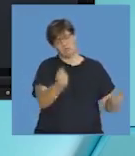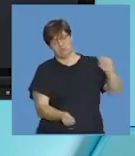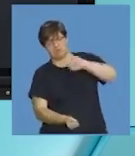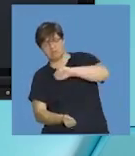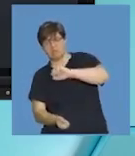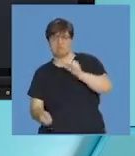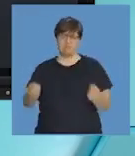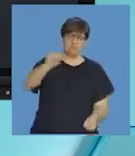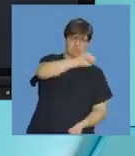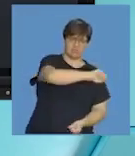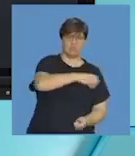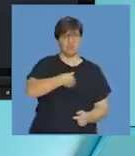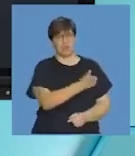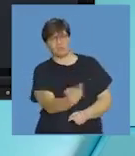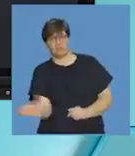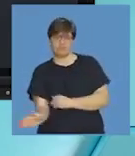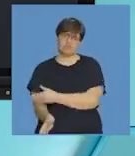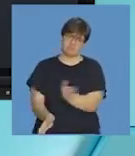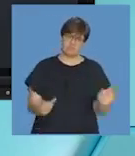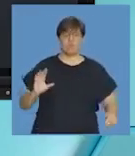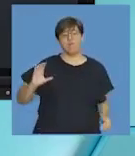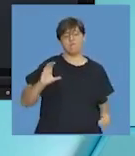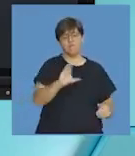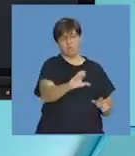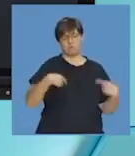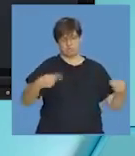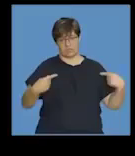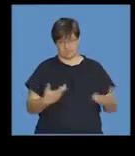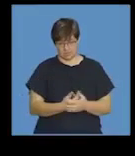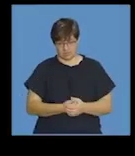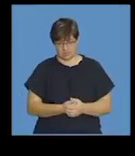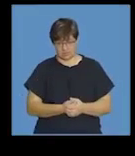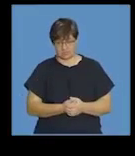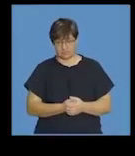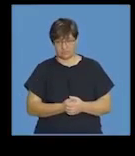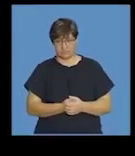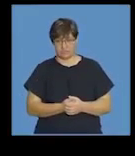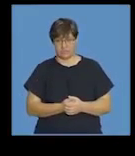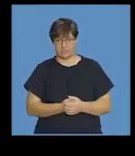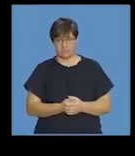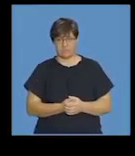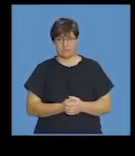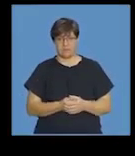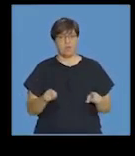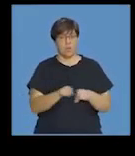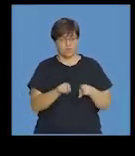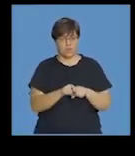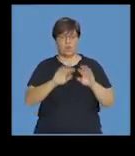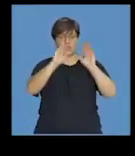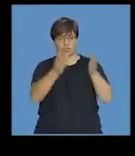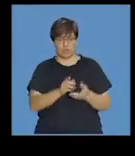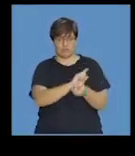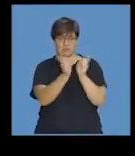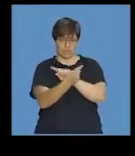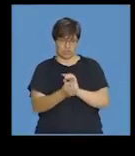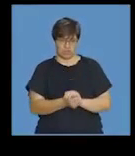corner. You've changed direction, you've applied a force to the wheels. It can also change a shape.